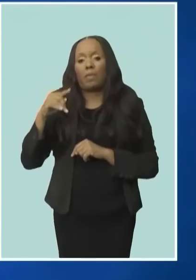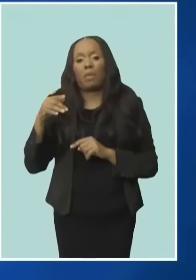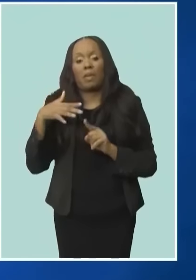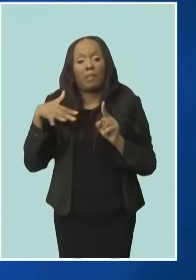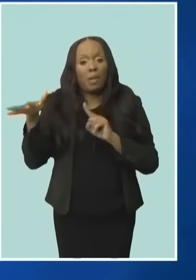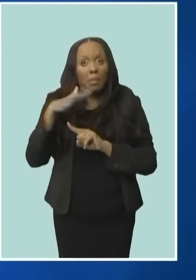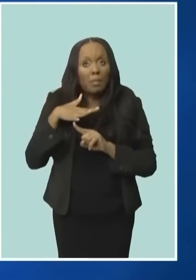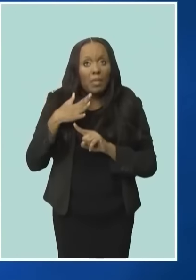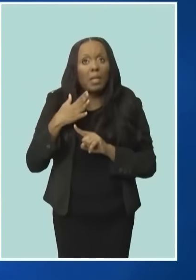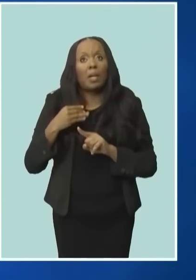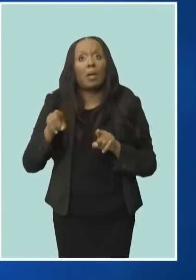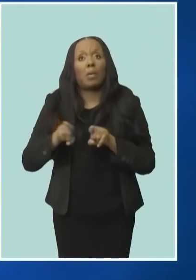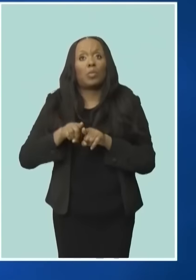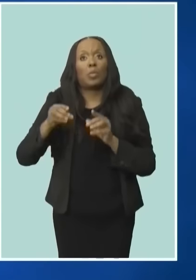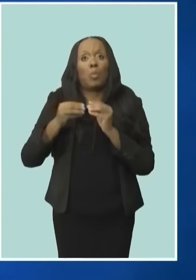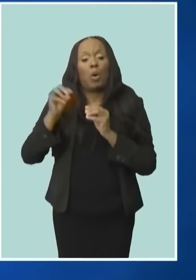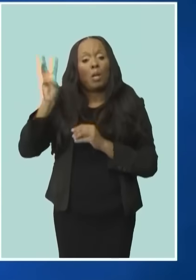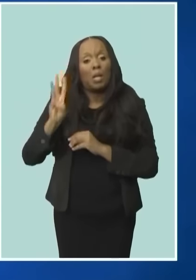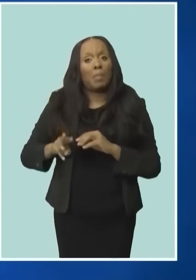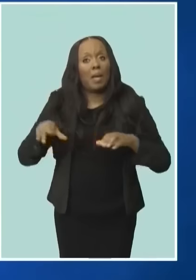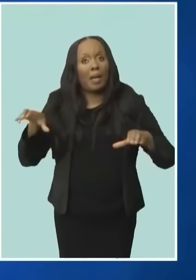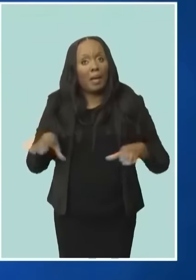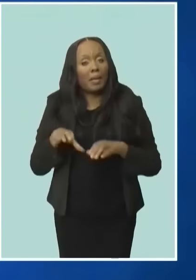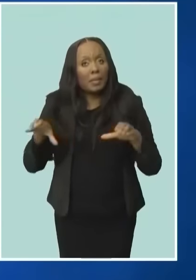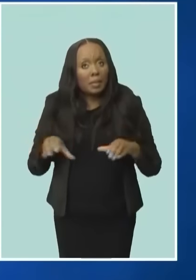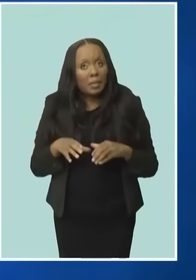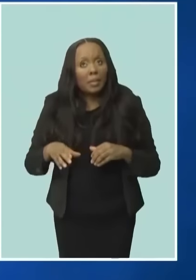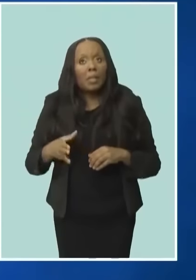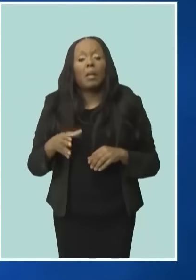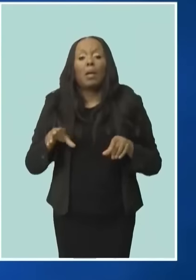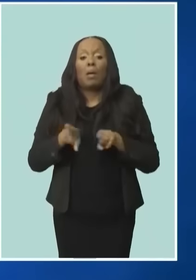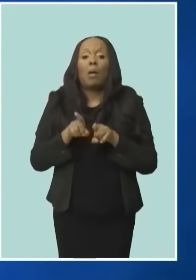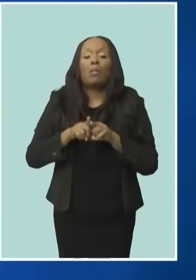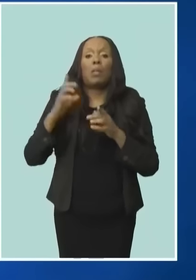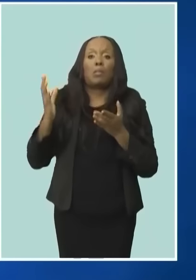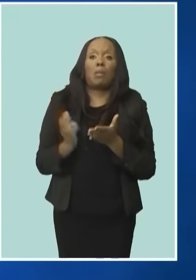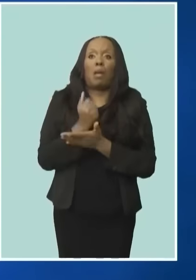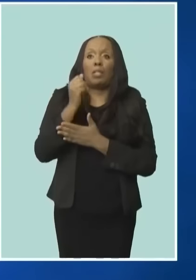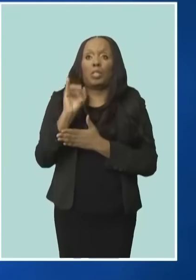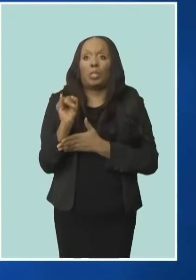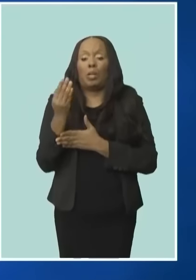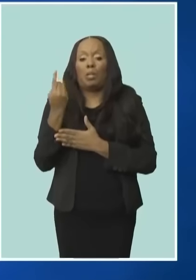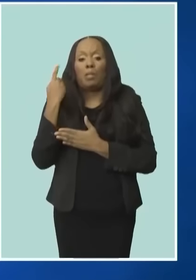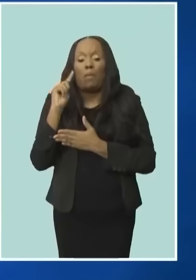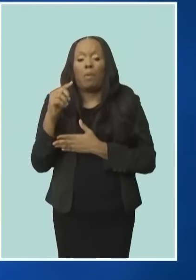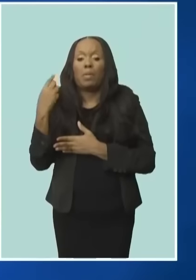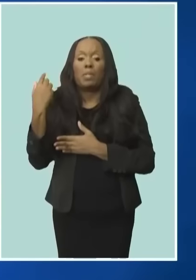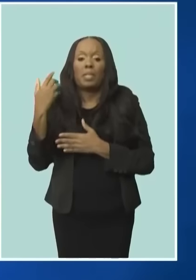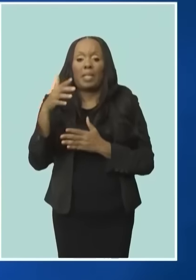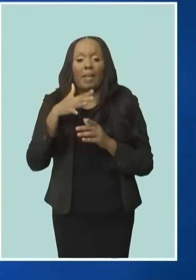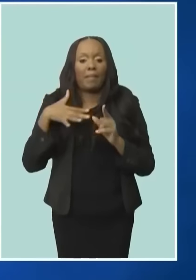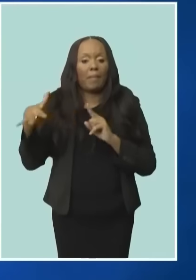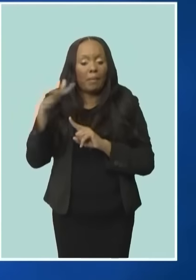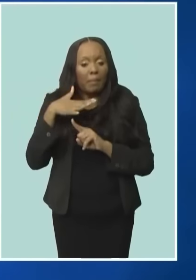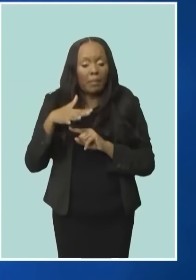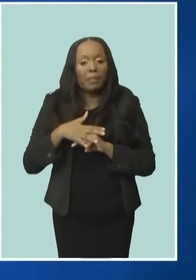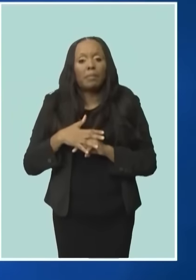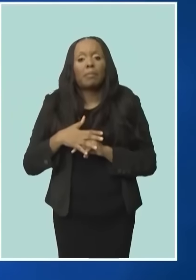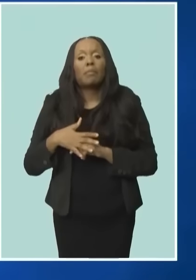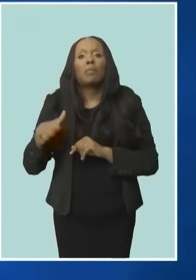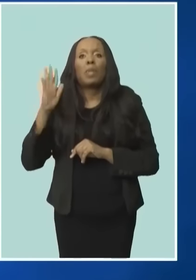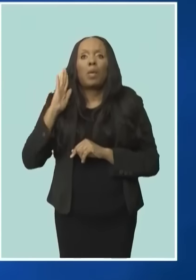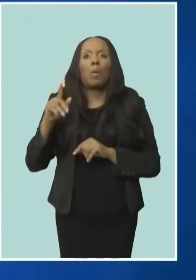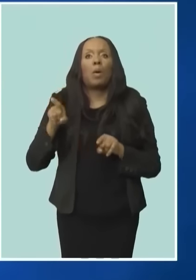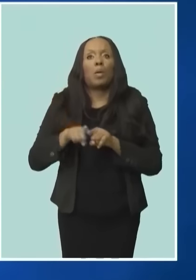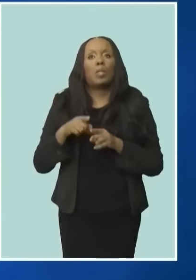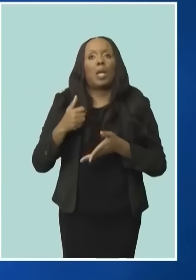advocating for more climate action, or taking jobs in the green economy, they contribute to adapting to the devastating impacts of climate